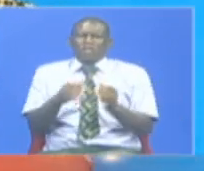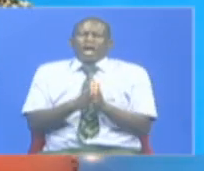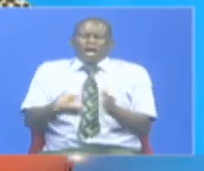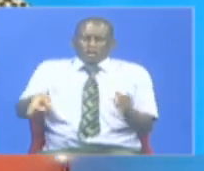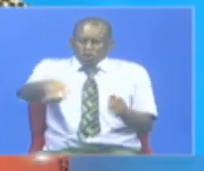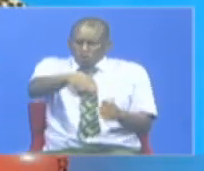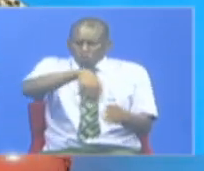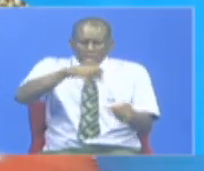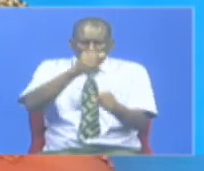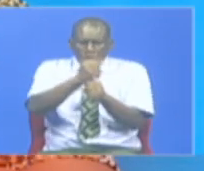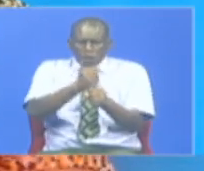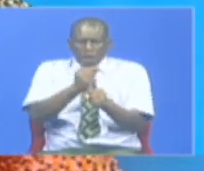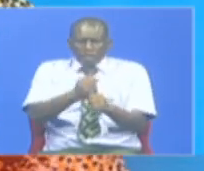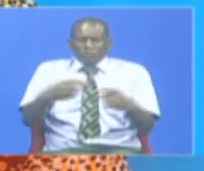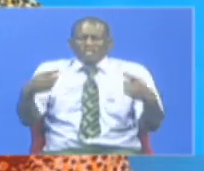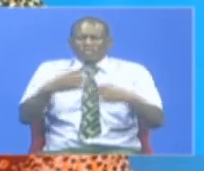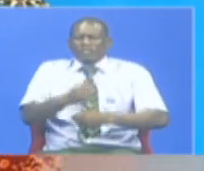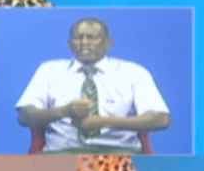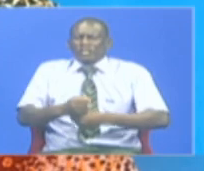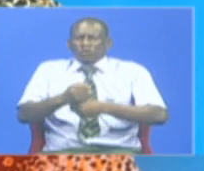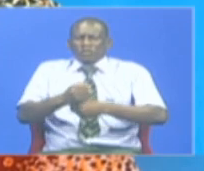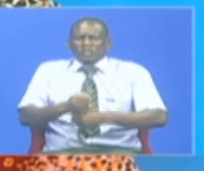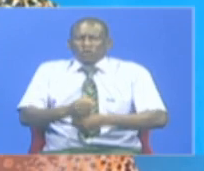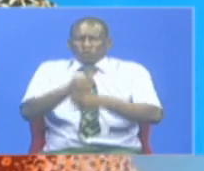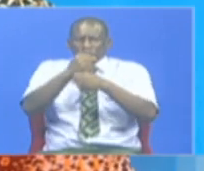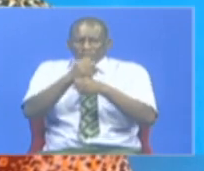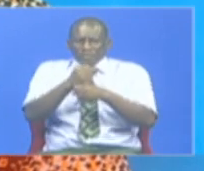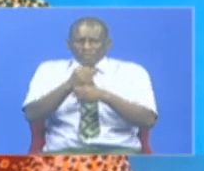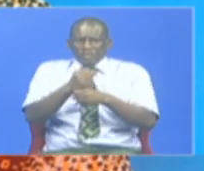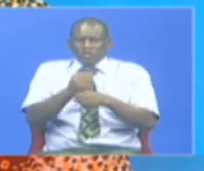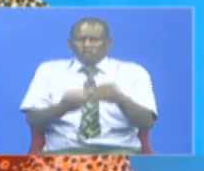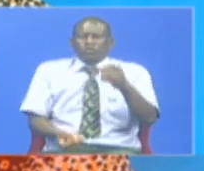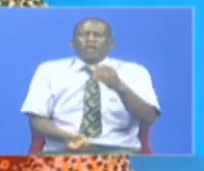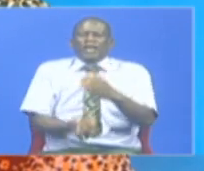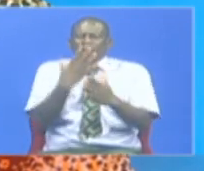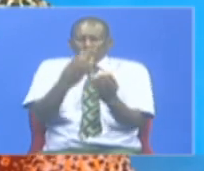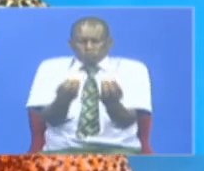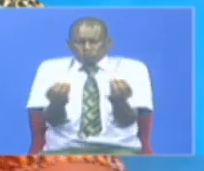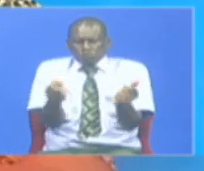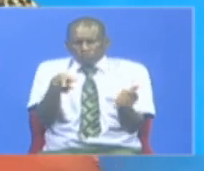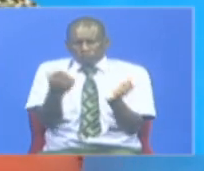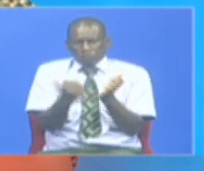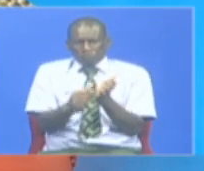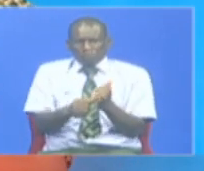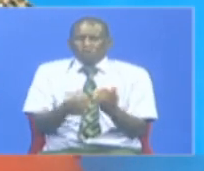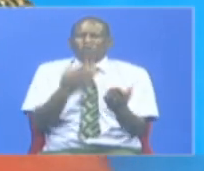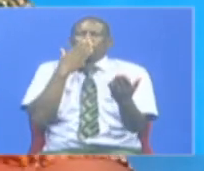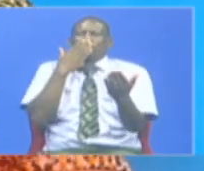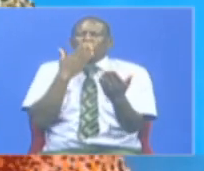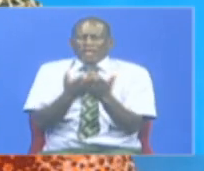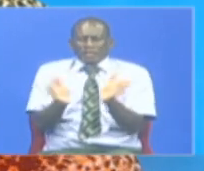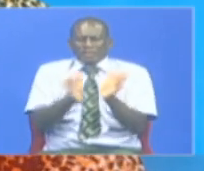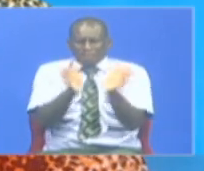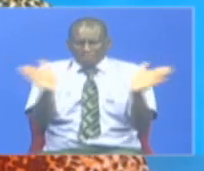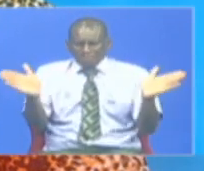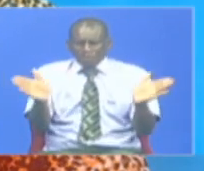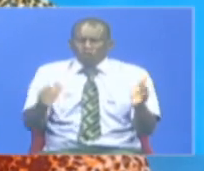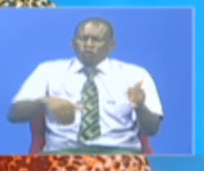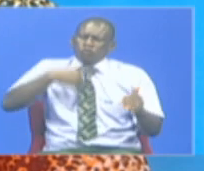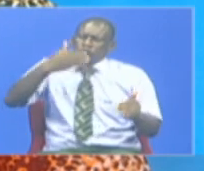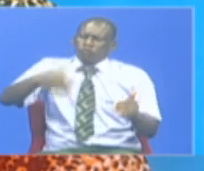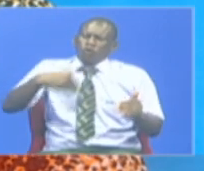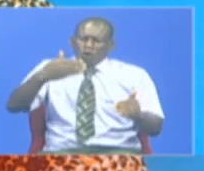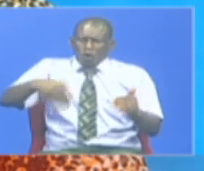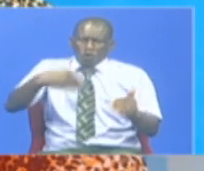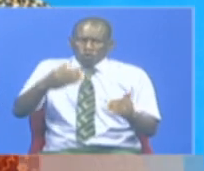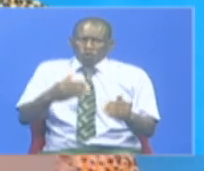with the relevant stakeholders to find a solution to this. We thank the public for always